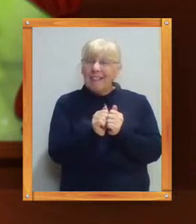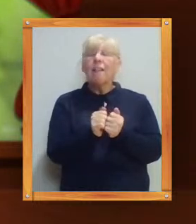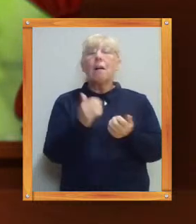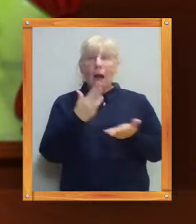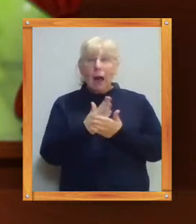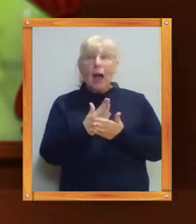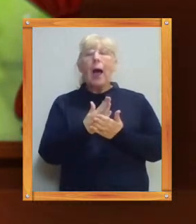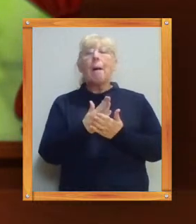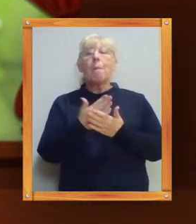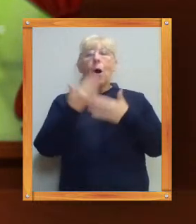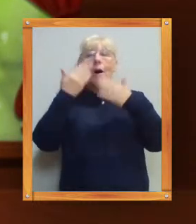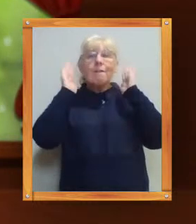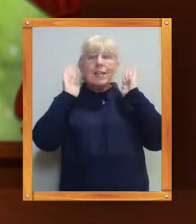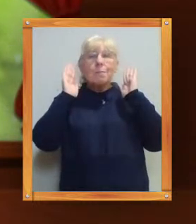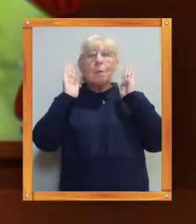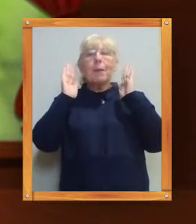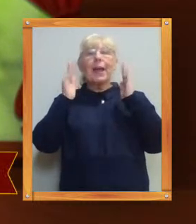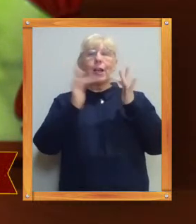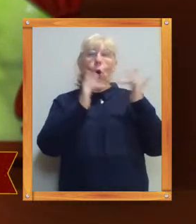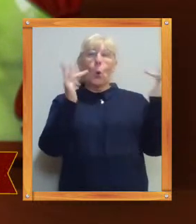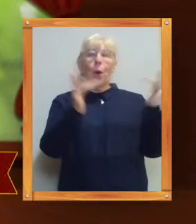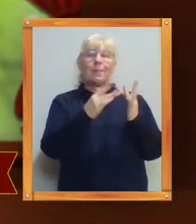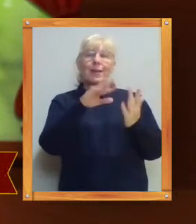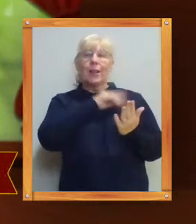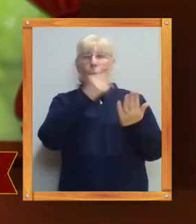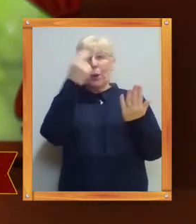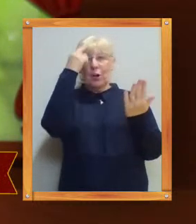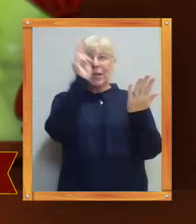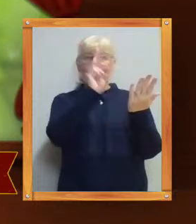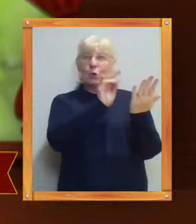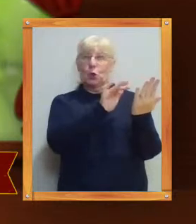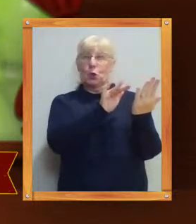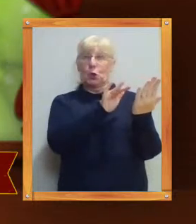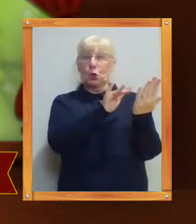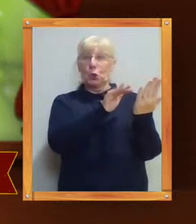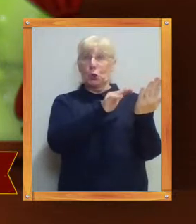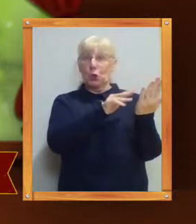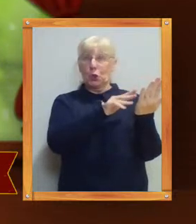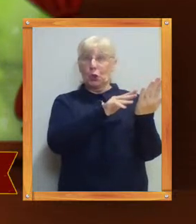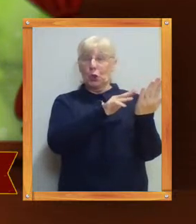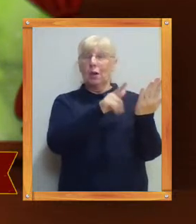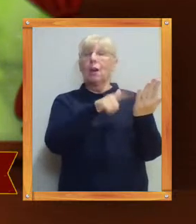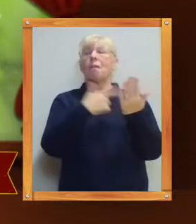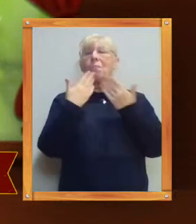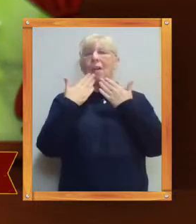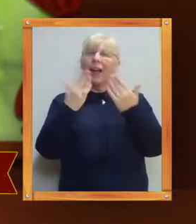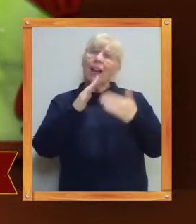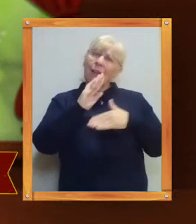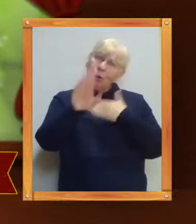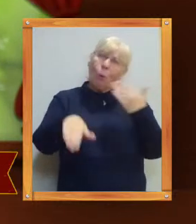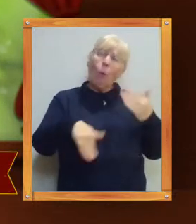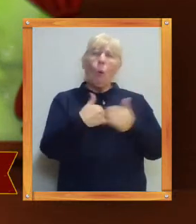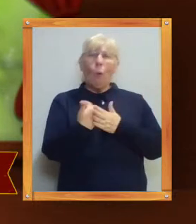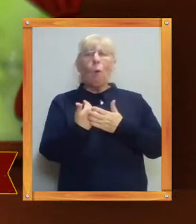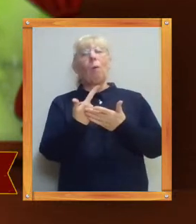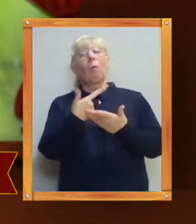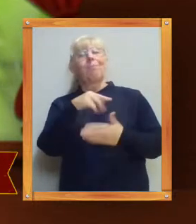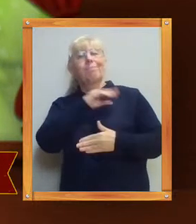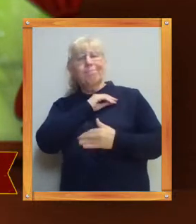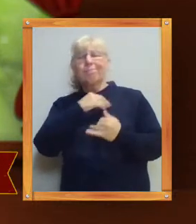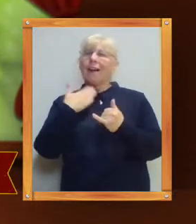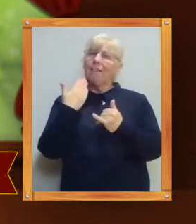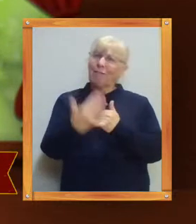our Facebook page and on our website as well. But thank you to all the finalists and all the winners who took part tonight.